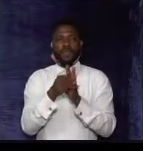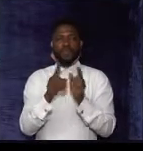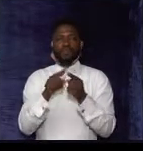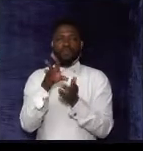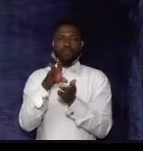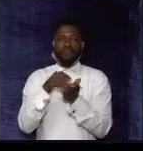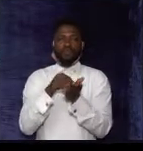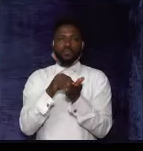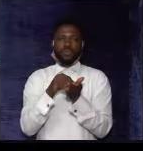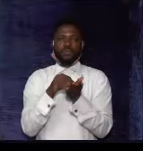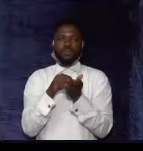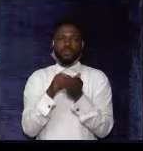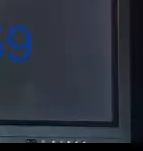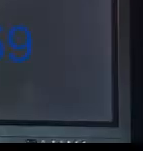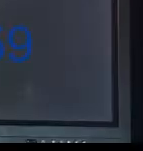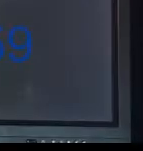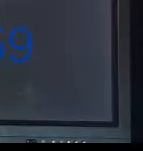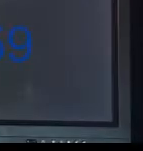Begin.